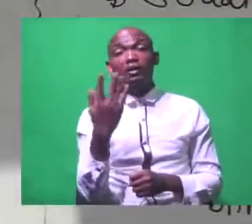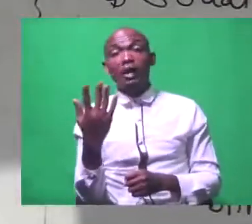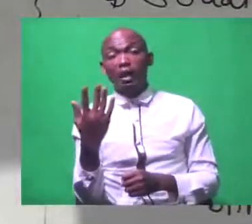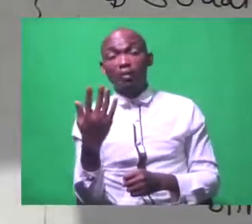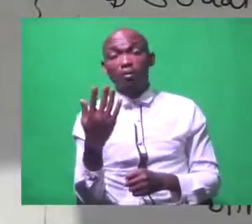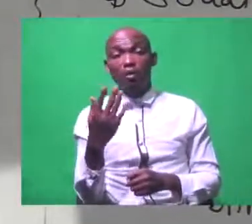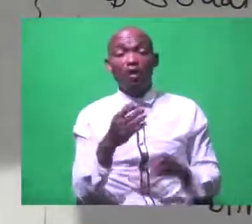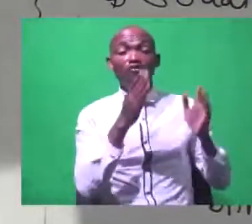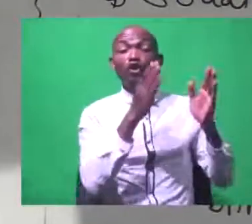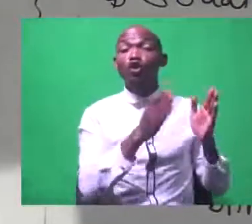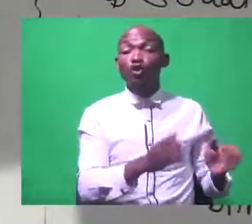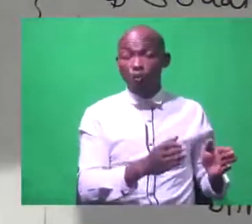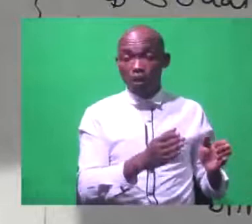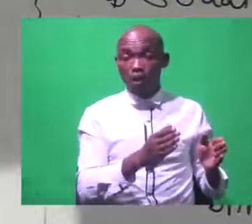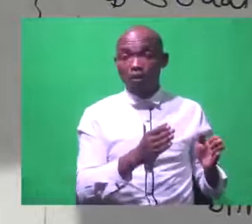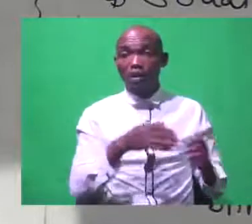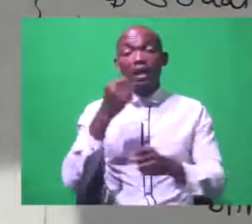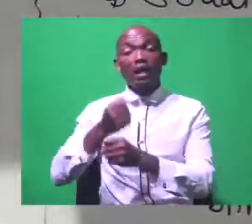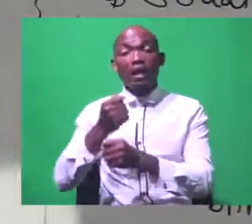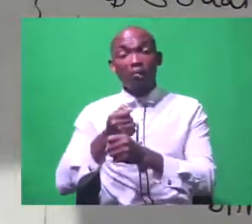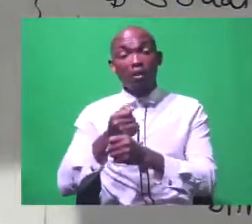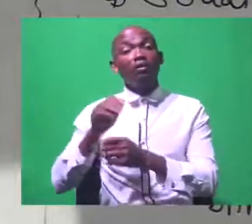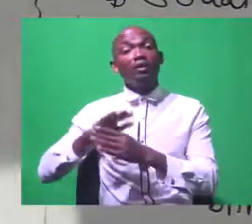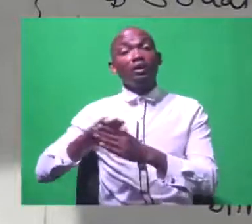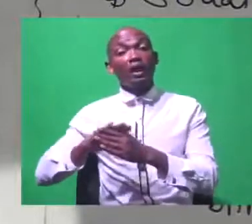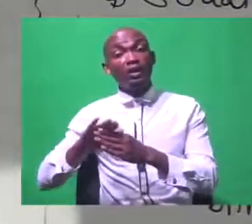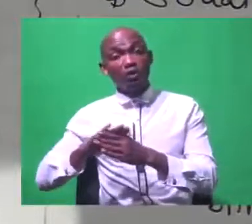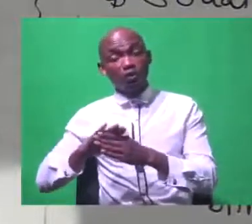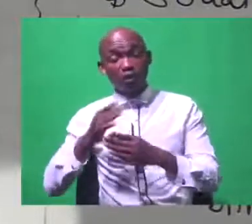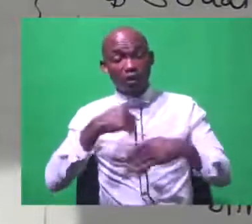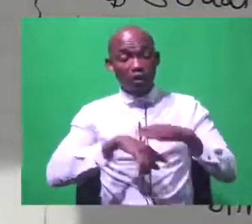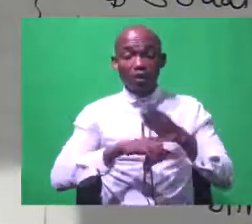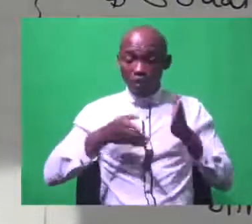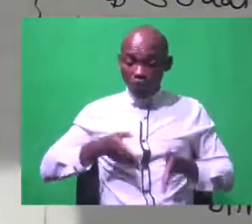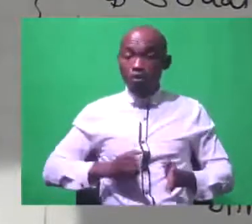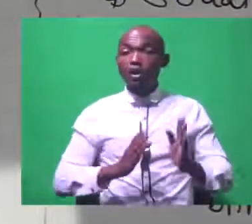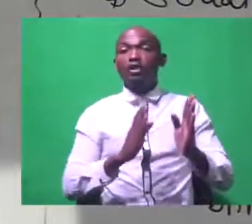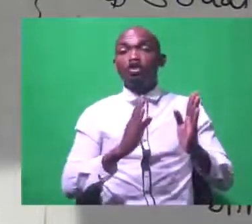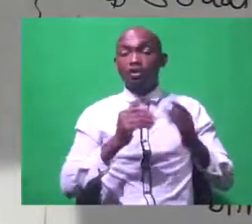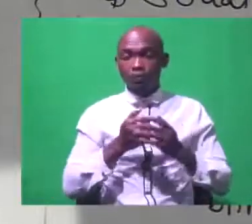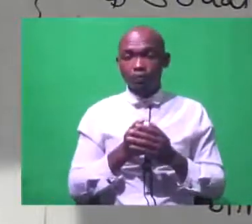types of human labor that are used in production.